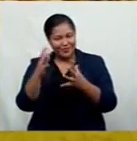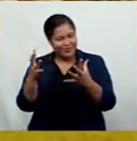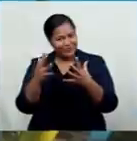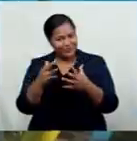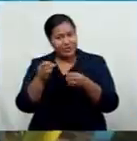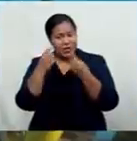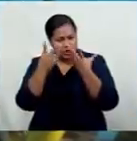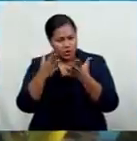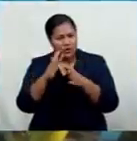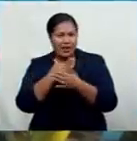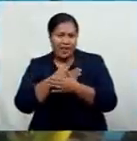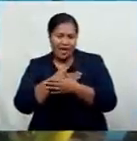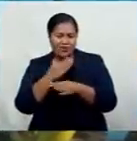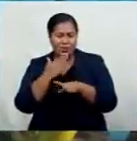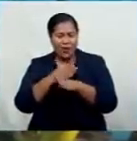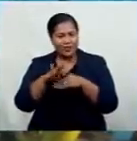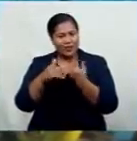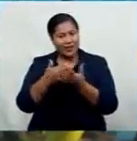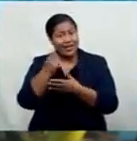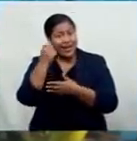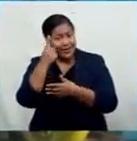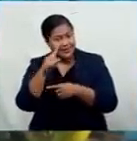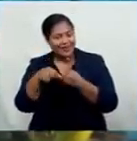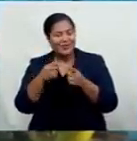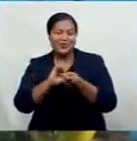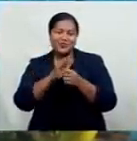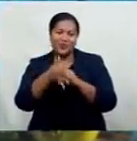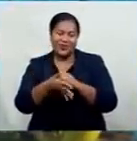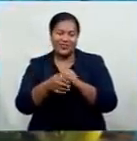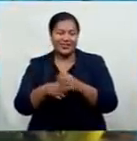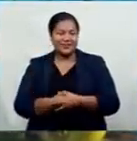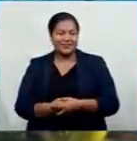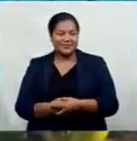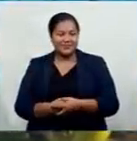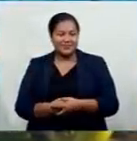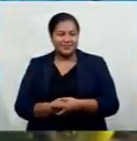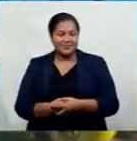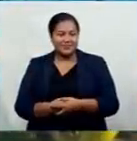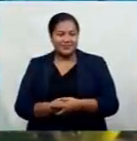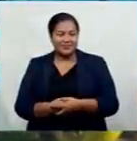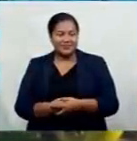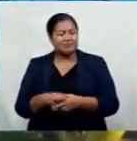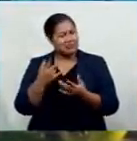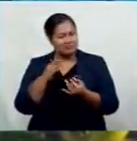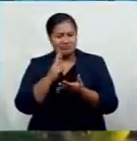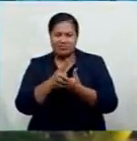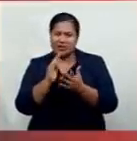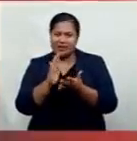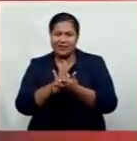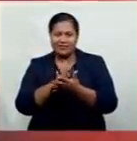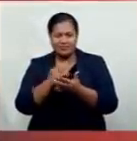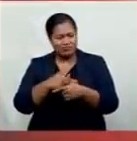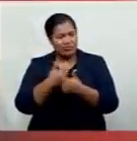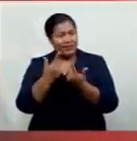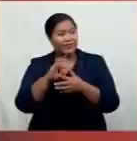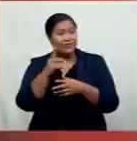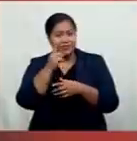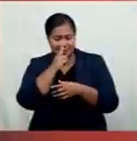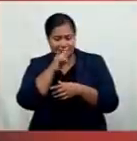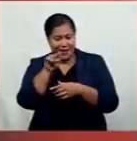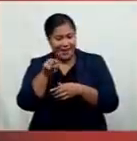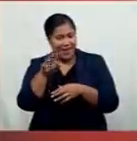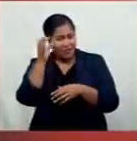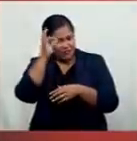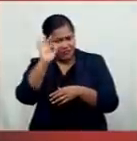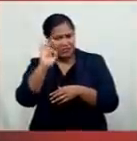their level of cooperation and understanding about COVID-19. Very grateful that our fellow Fijians in Rotuma have